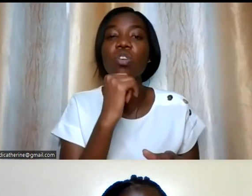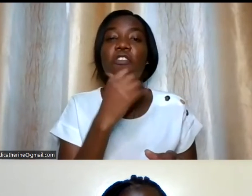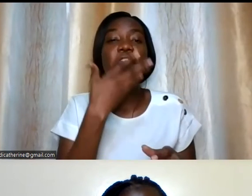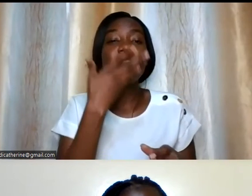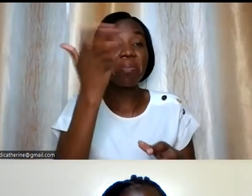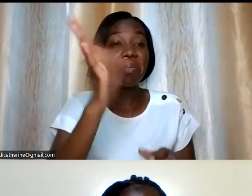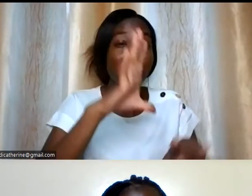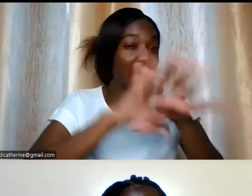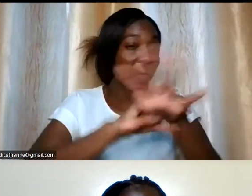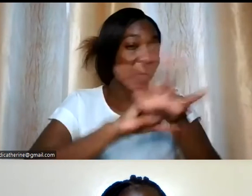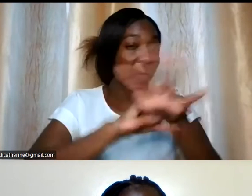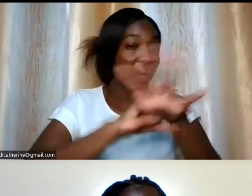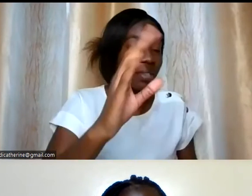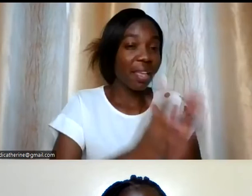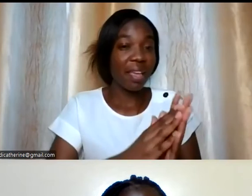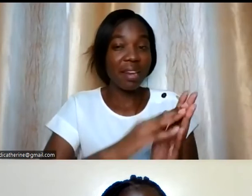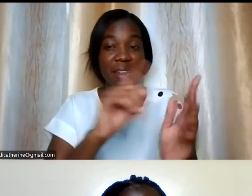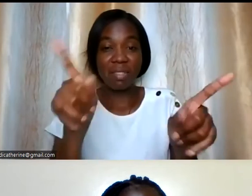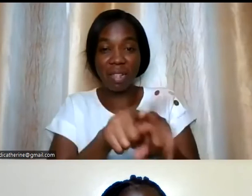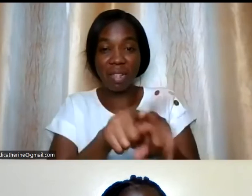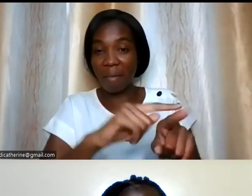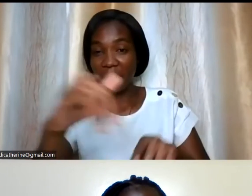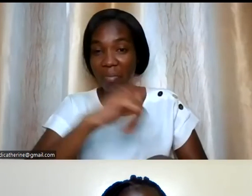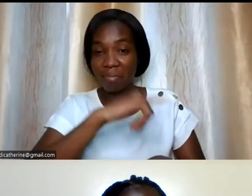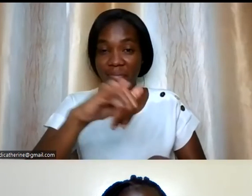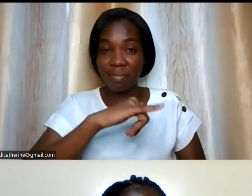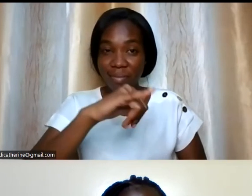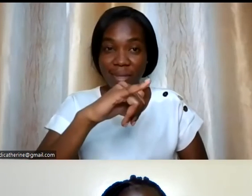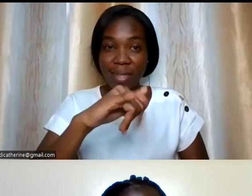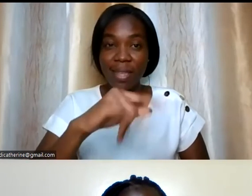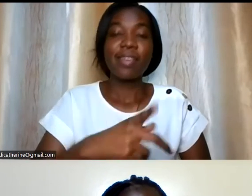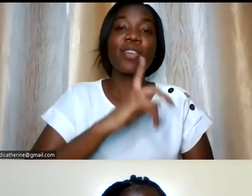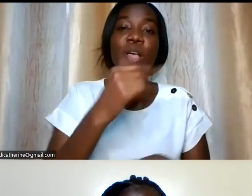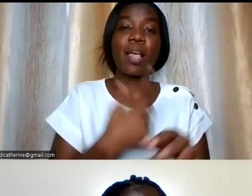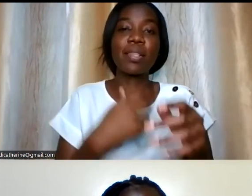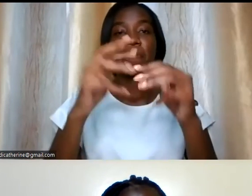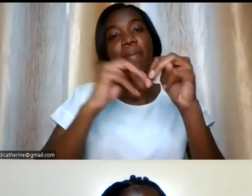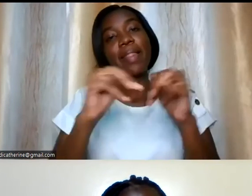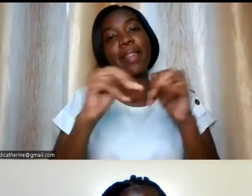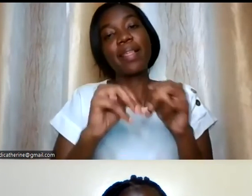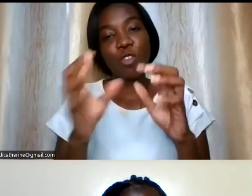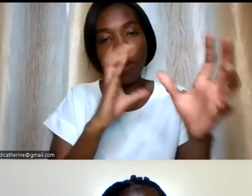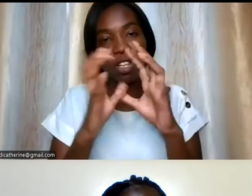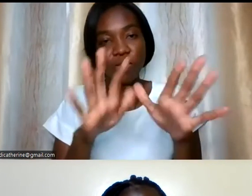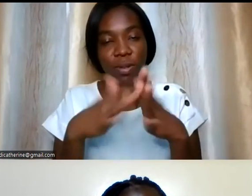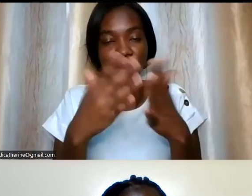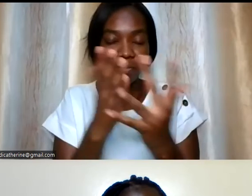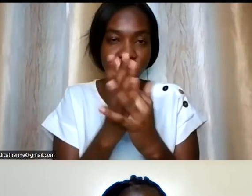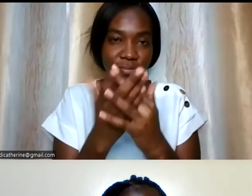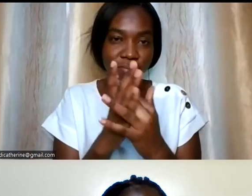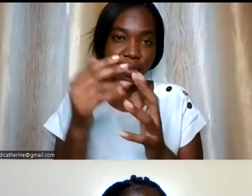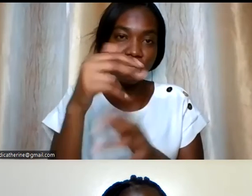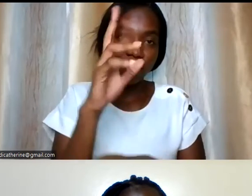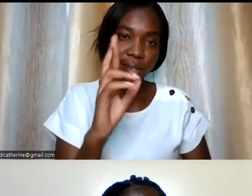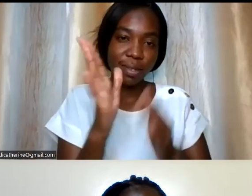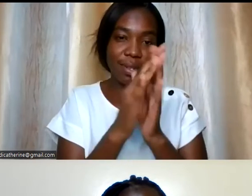vice versa is the case. So how can we manage communication between HR and other